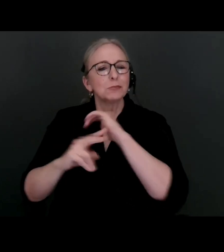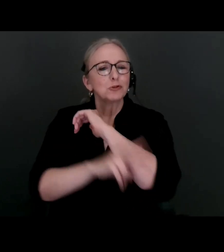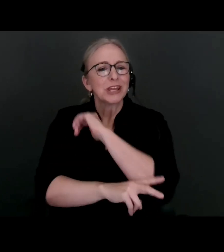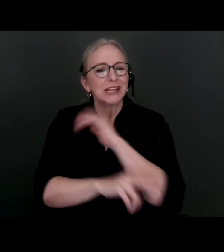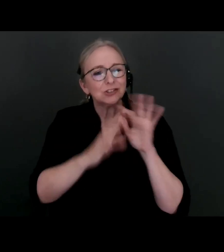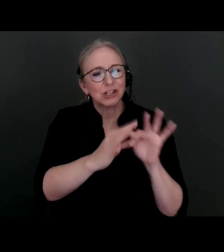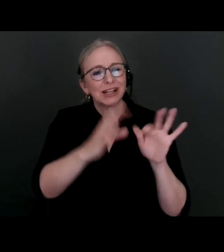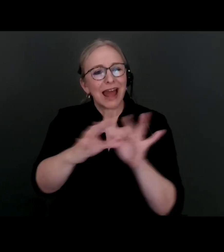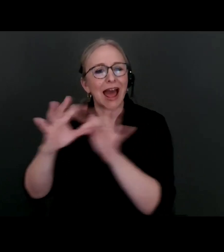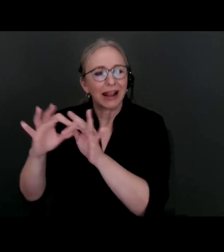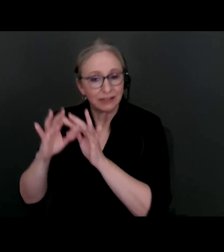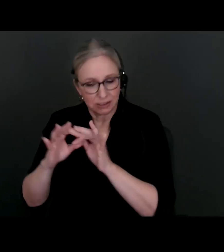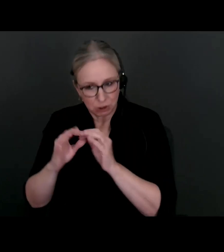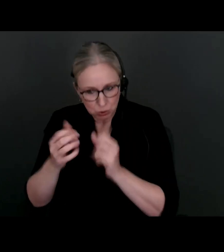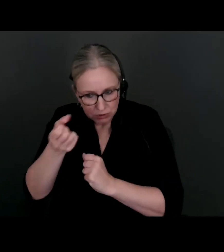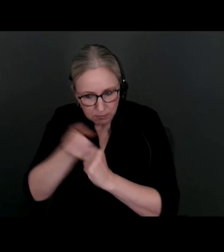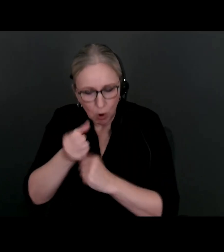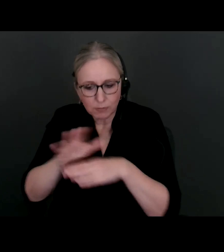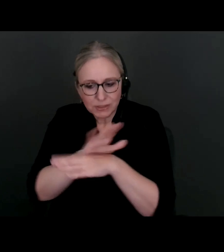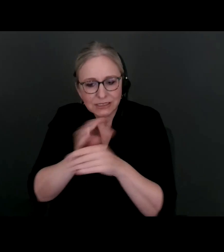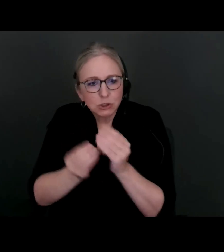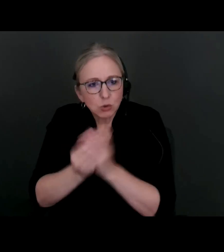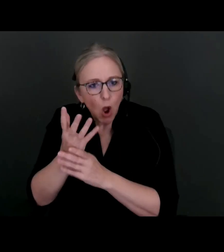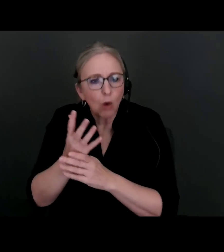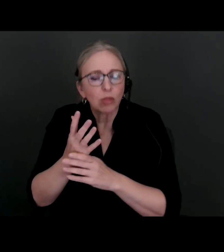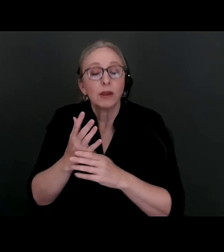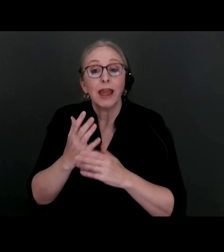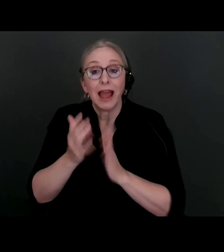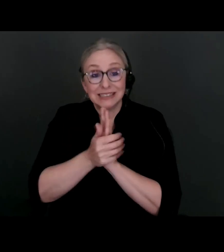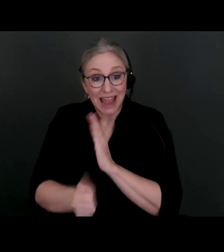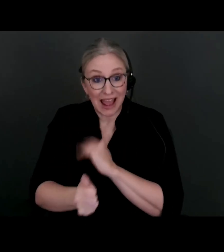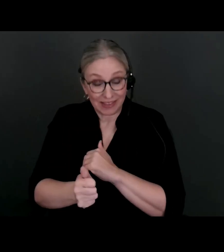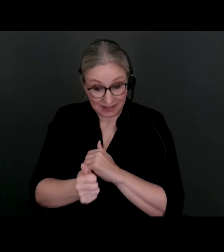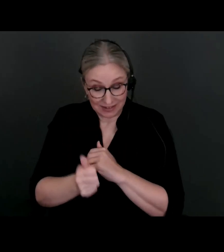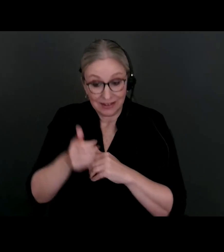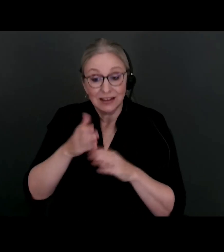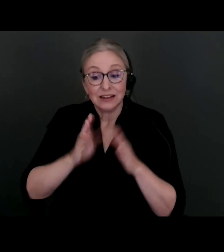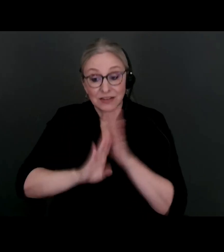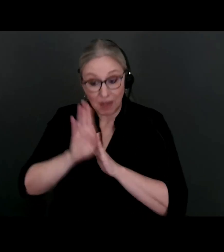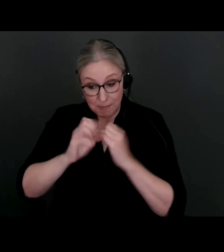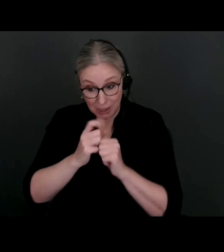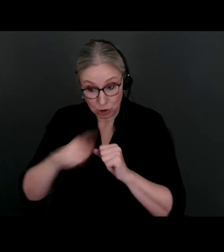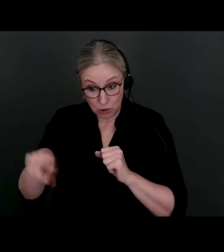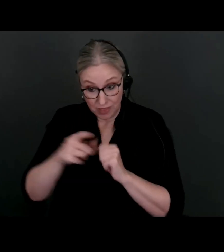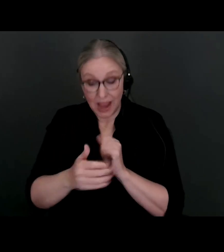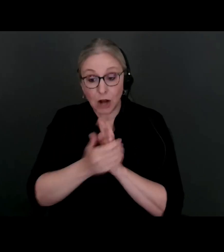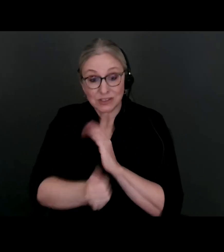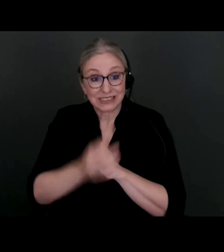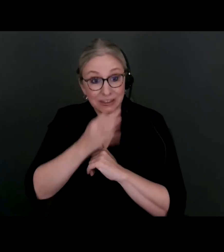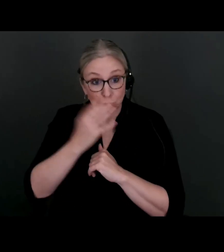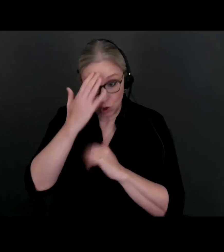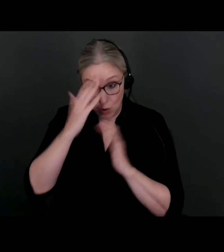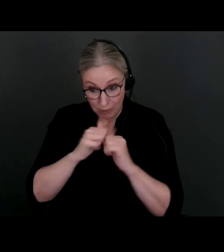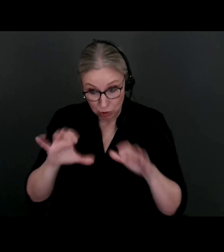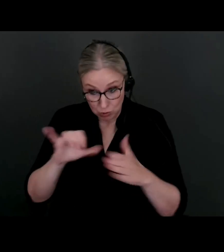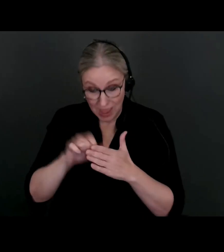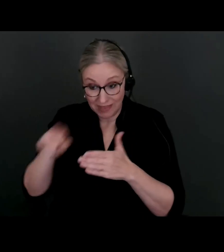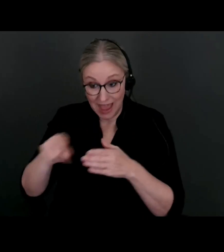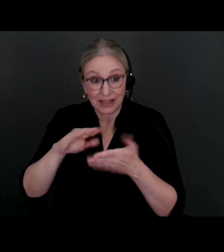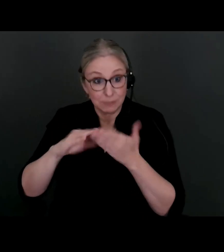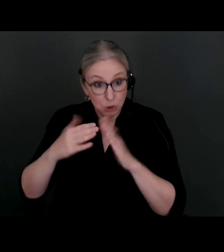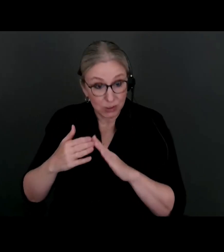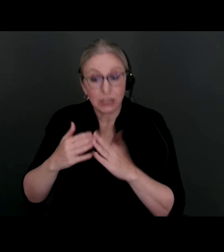support business growth and talent development, making sure that individuals have the competencies that are needed in a given community to